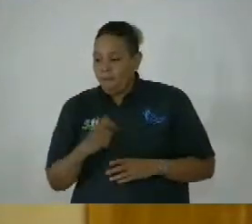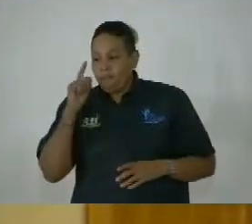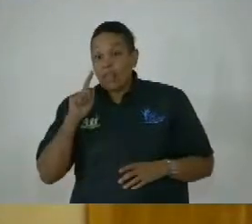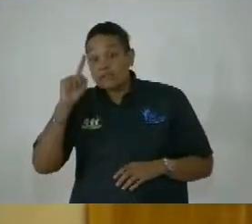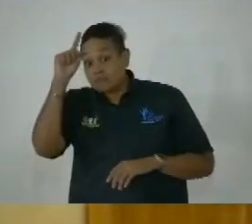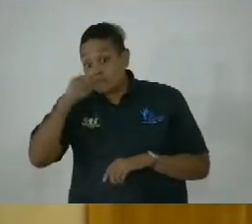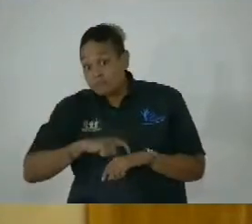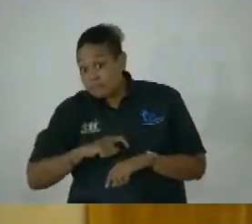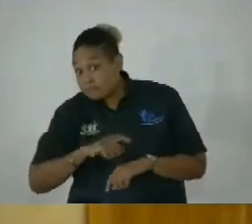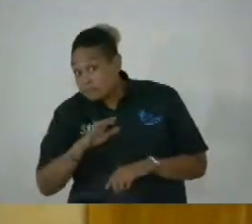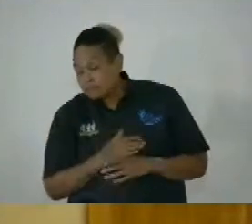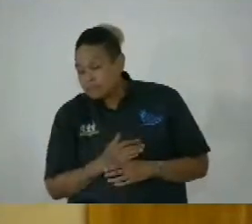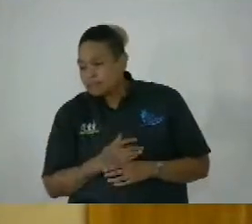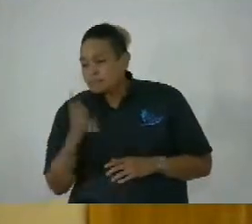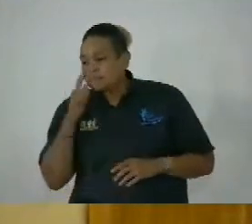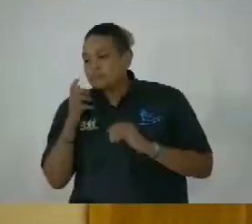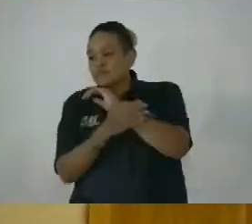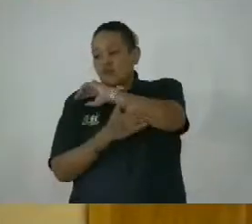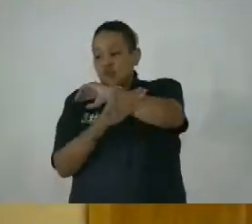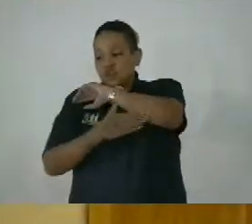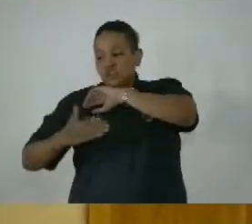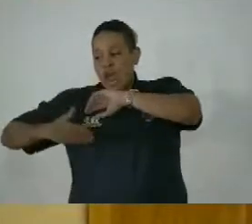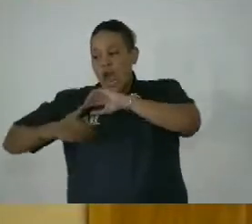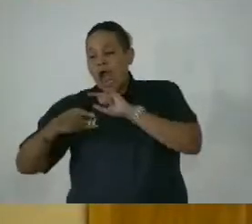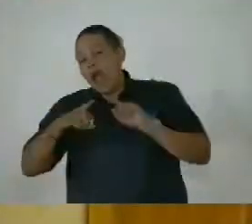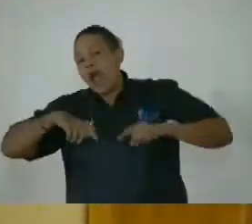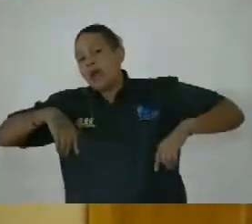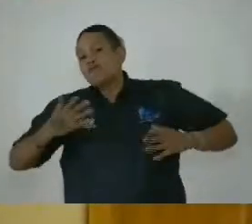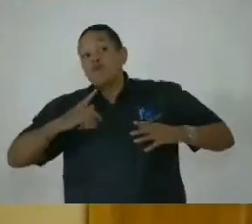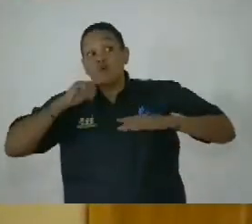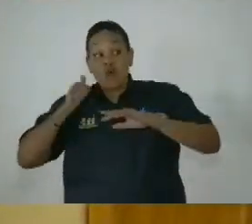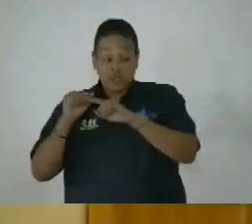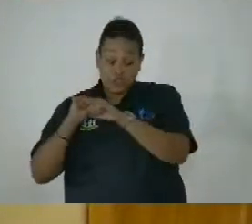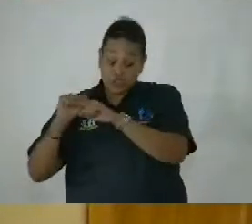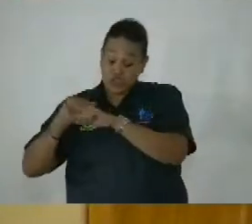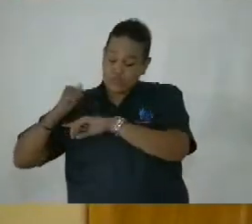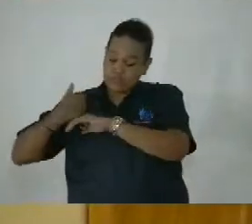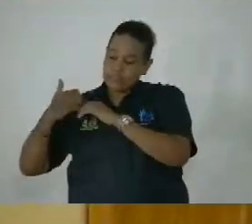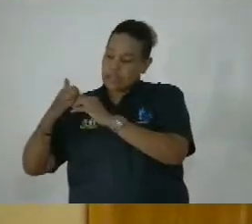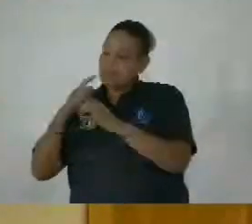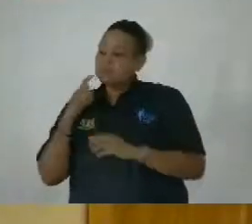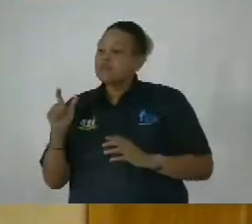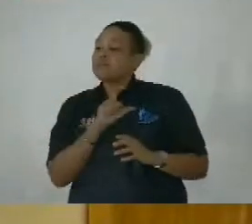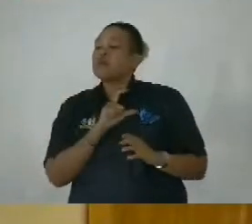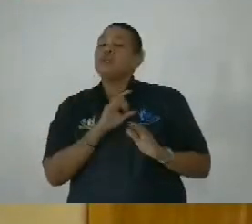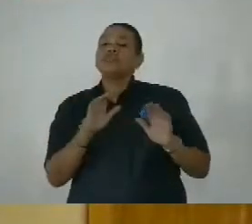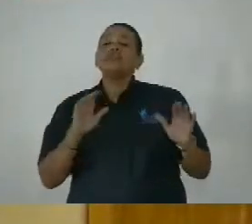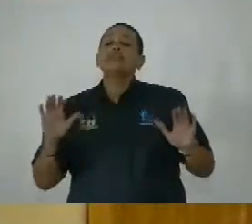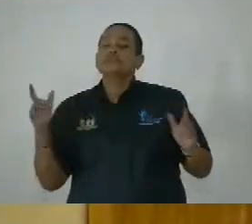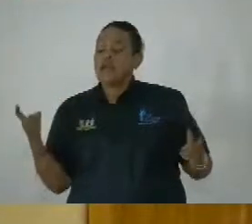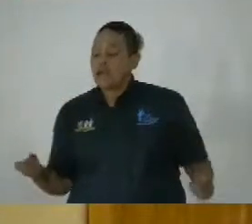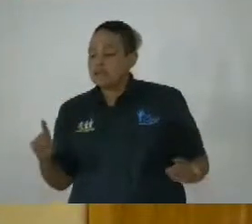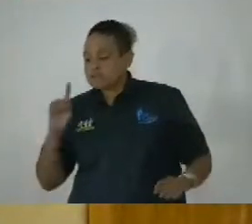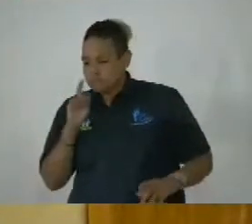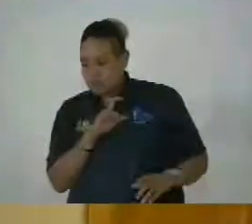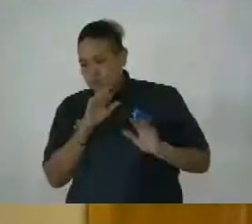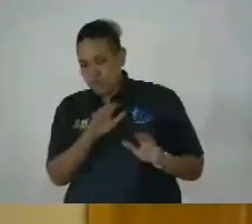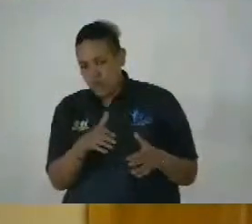time, the country has a trained establishment of law enforcement officers, police